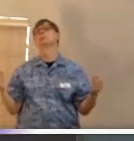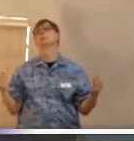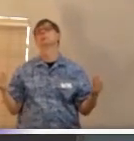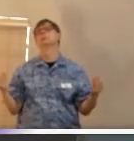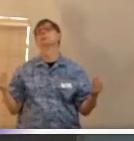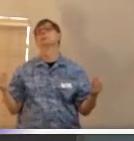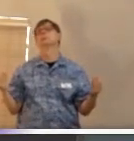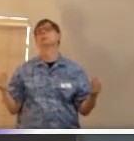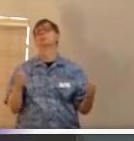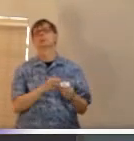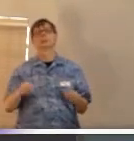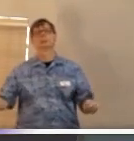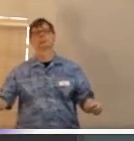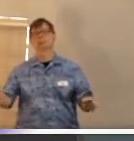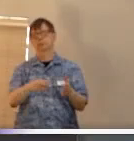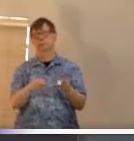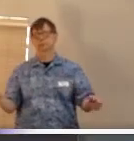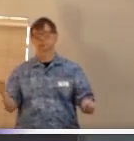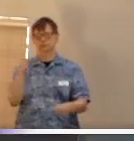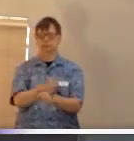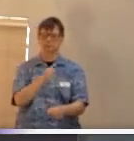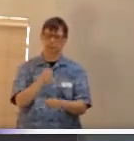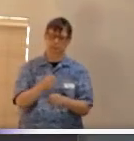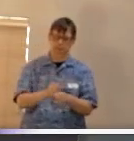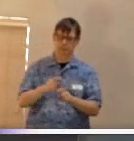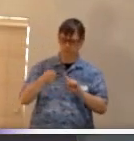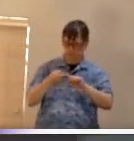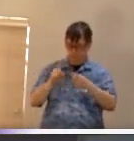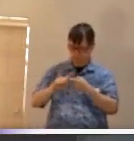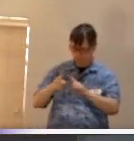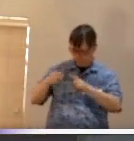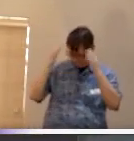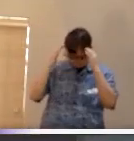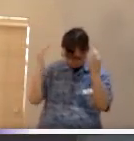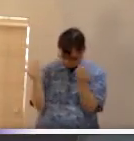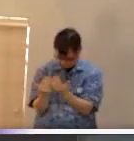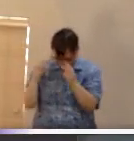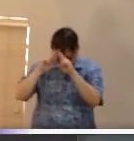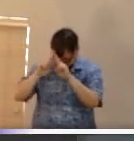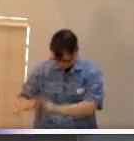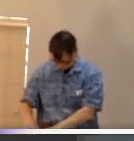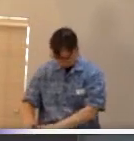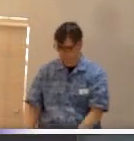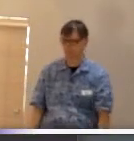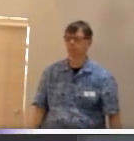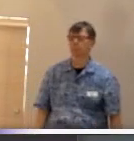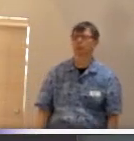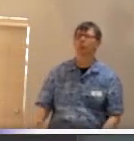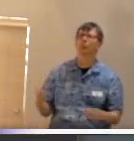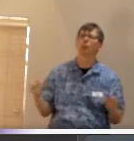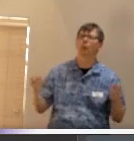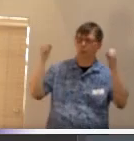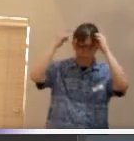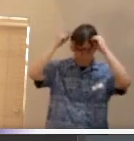everything takes effort because we do have to change our attention of where it's focusing. But isn't it really more wonderful to give